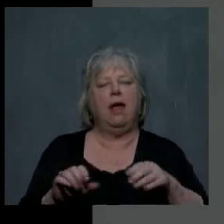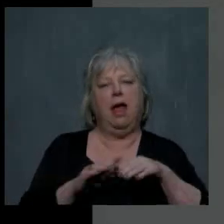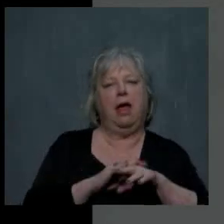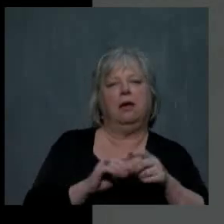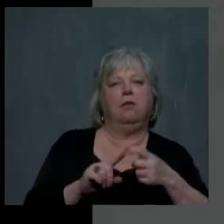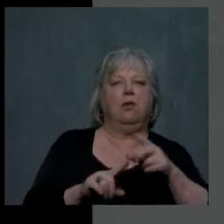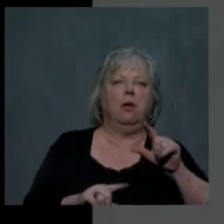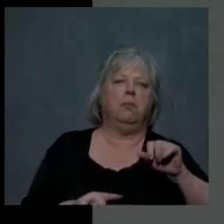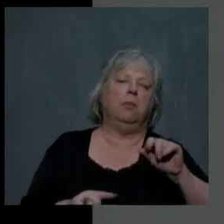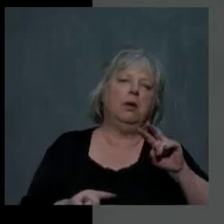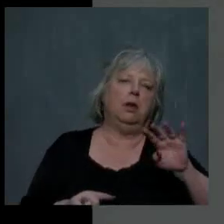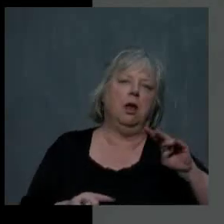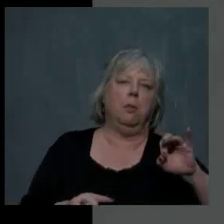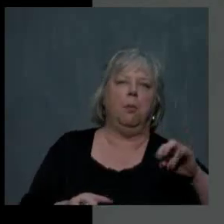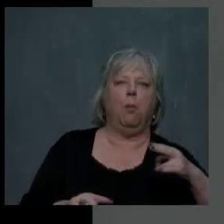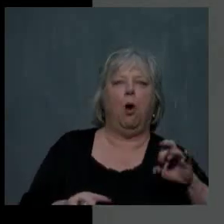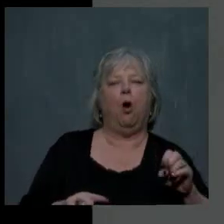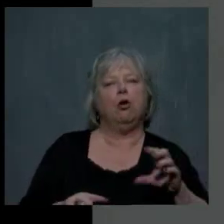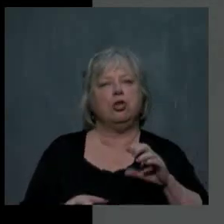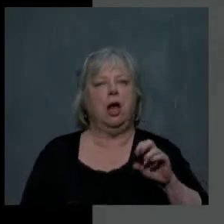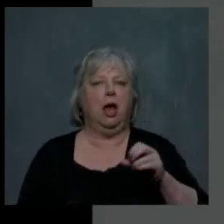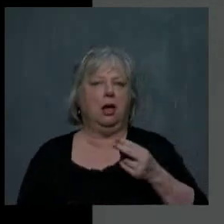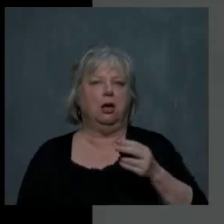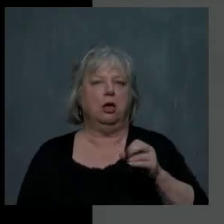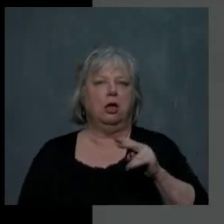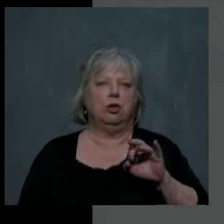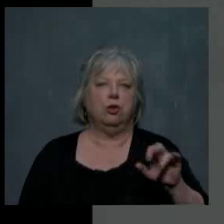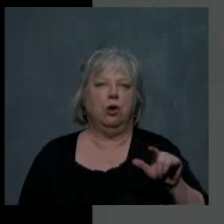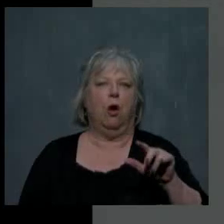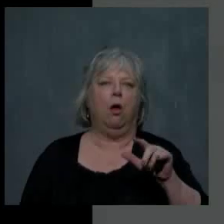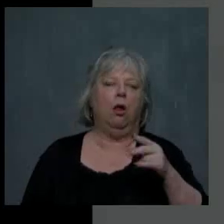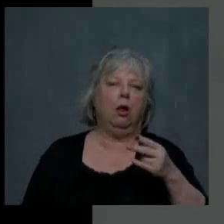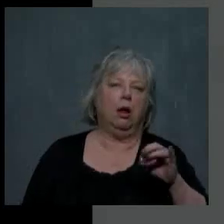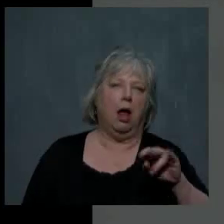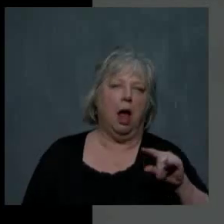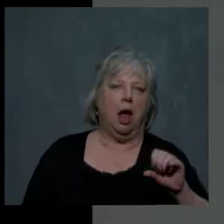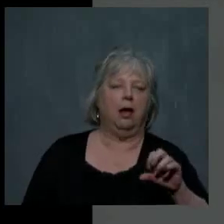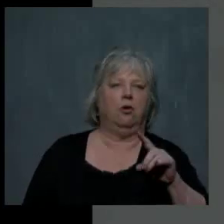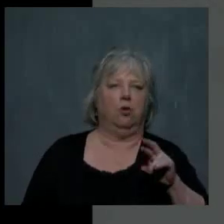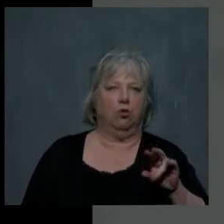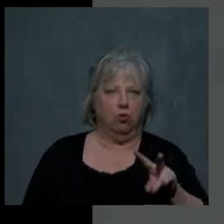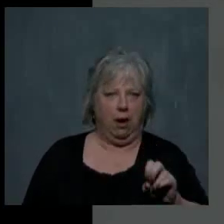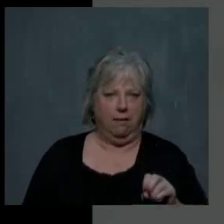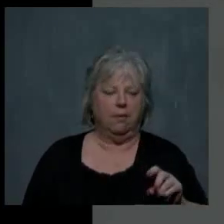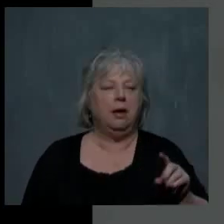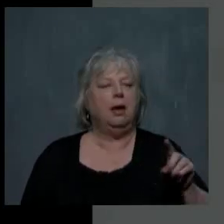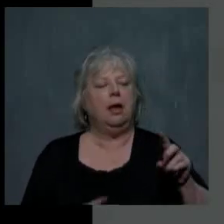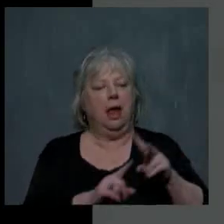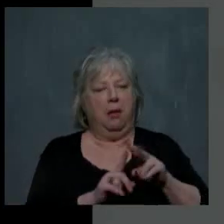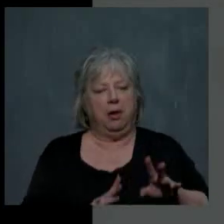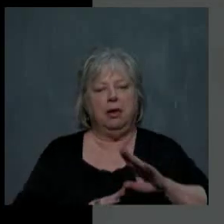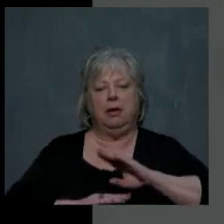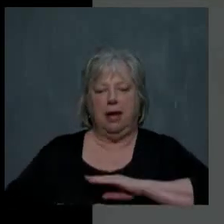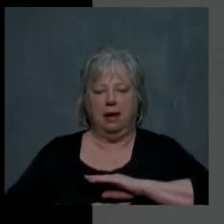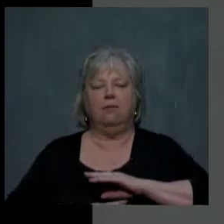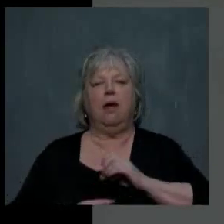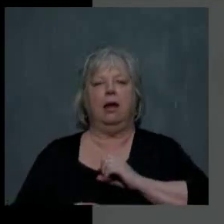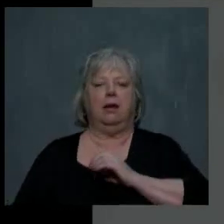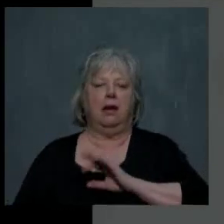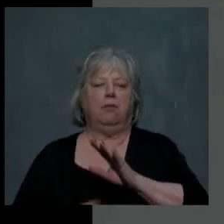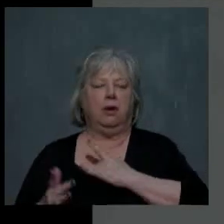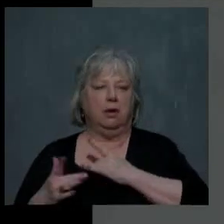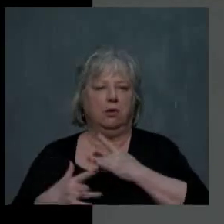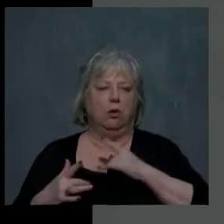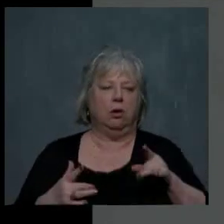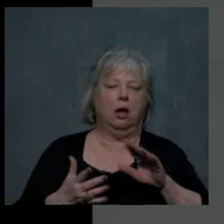Drive and Chenal Heights Drive. The applicant has addressed staff's concerns related to site distance, has redesigned the street